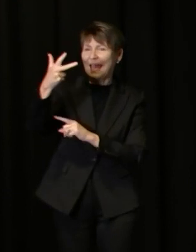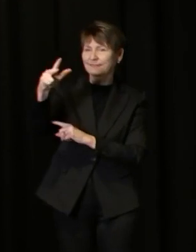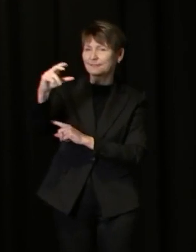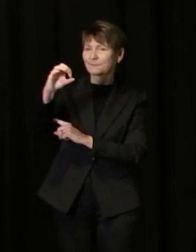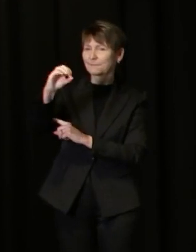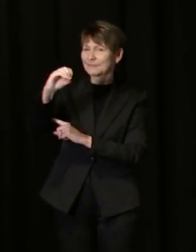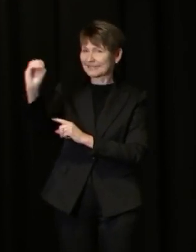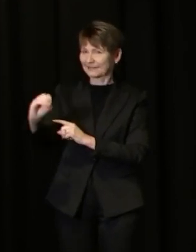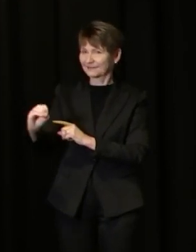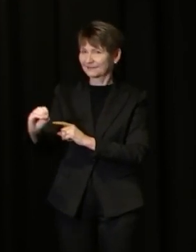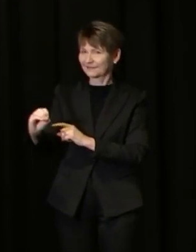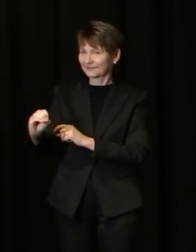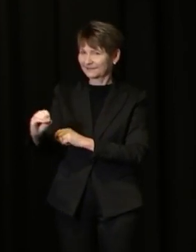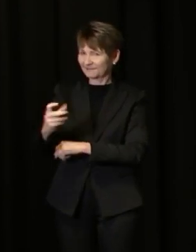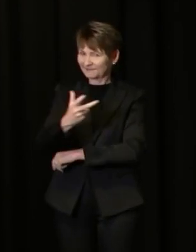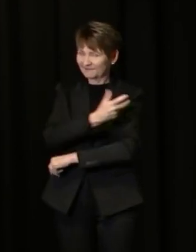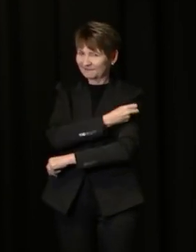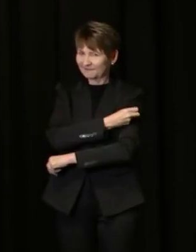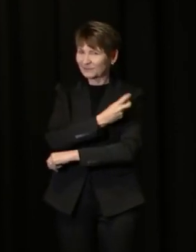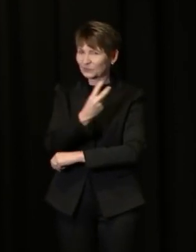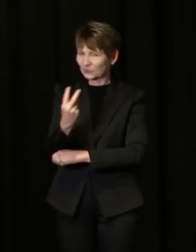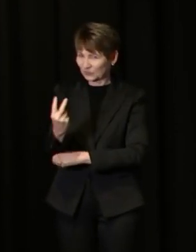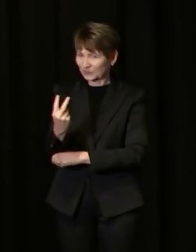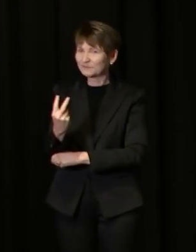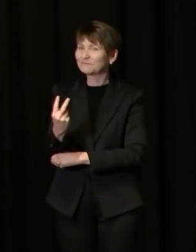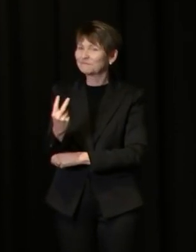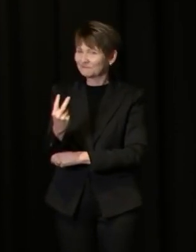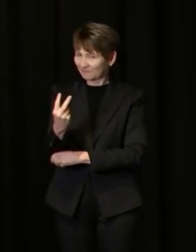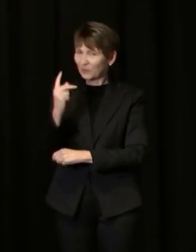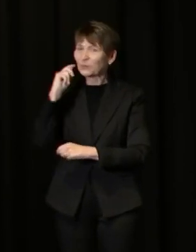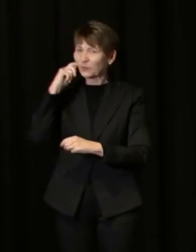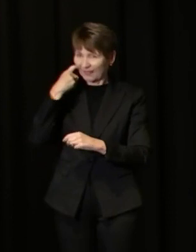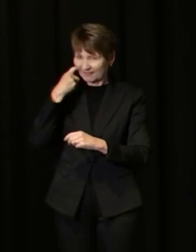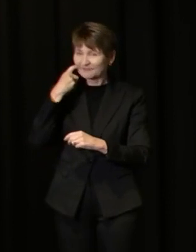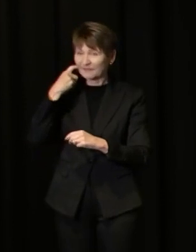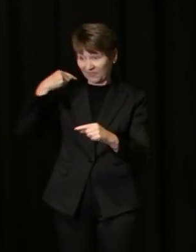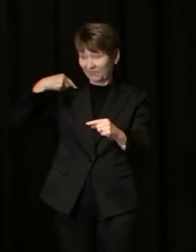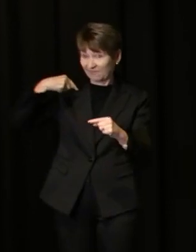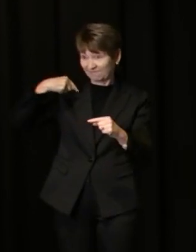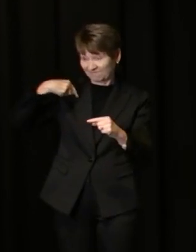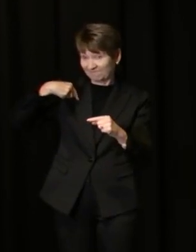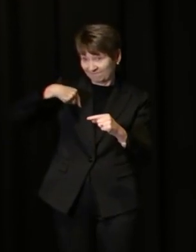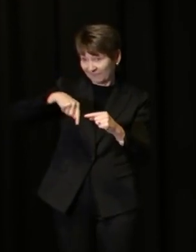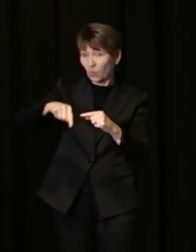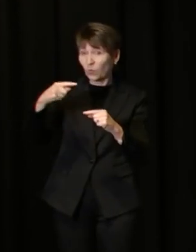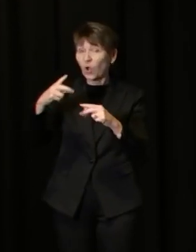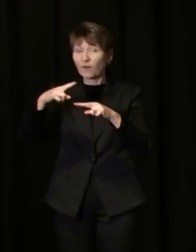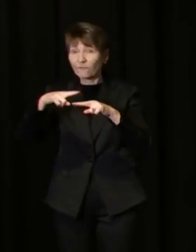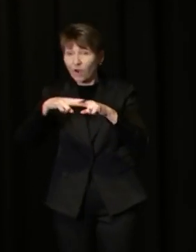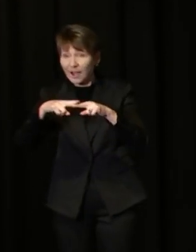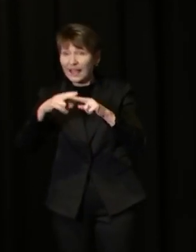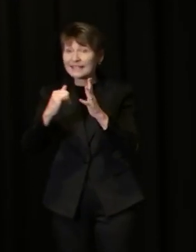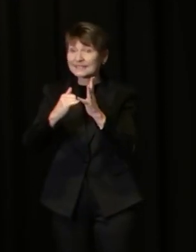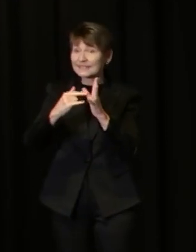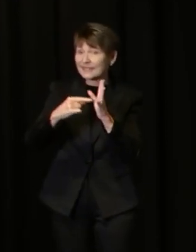80%. Whether we have ticked over the 80% settings, we will definitely do that over the course of the weekend, whether it's Friday, Saturday or